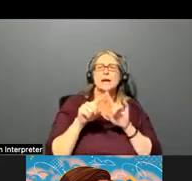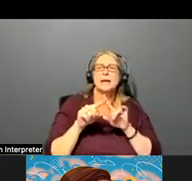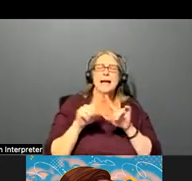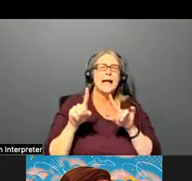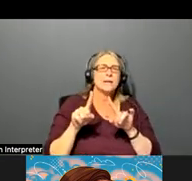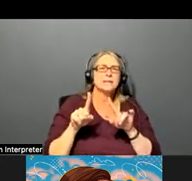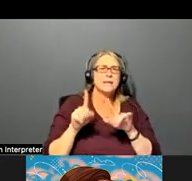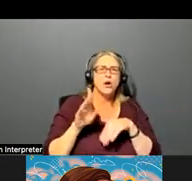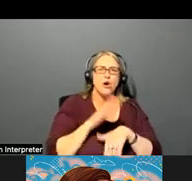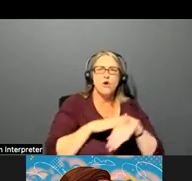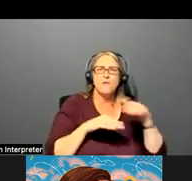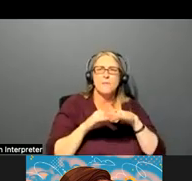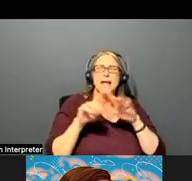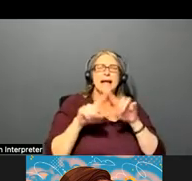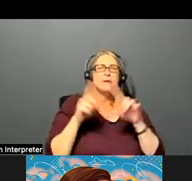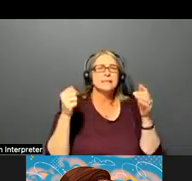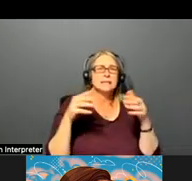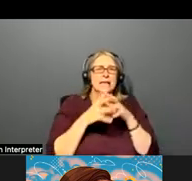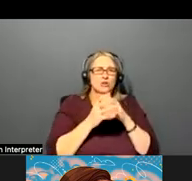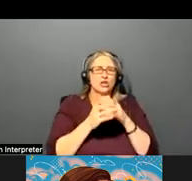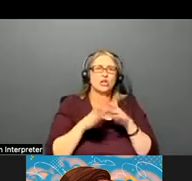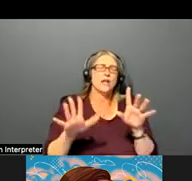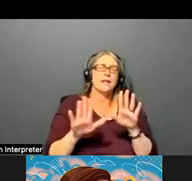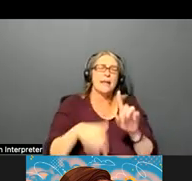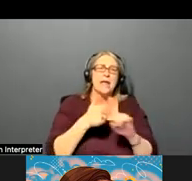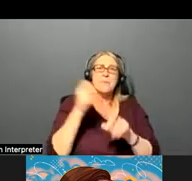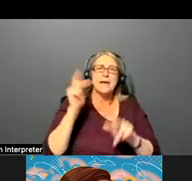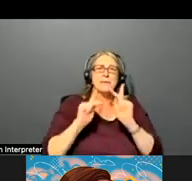the unhoused? Yeah, so